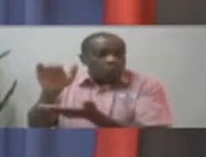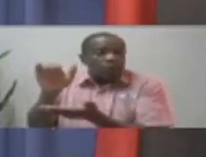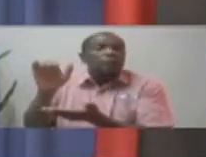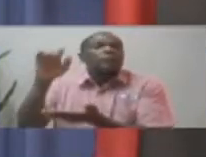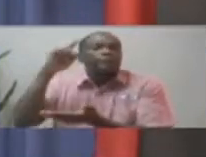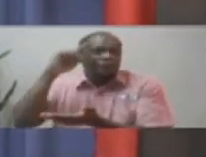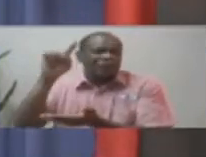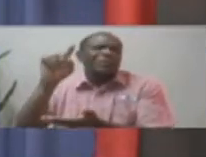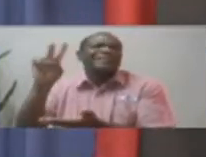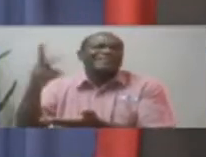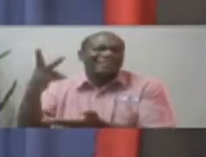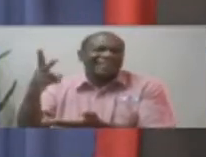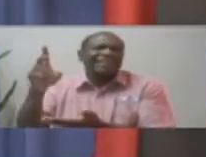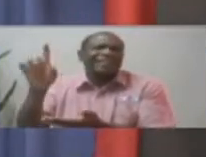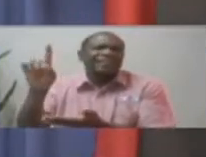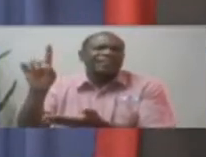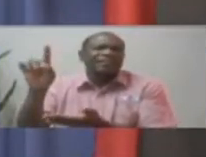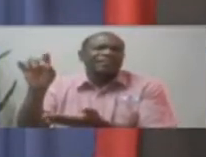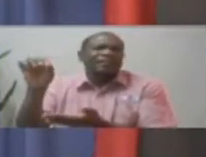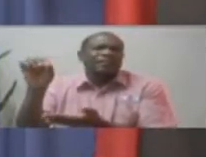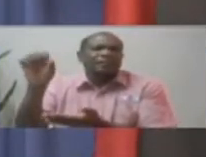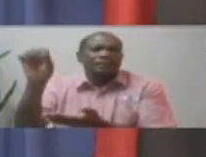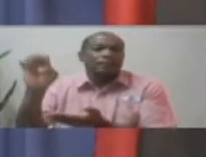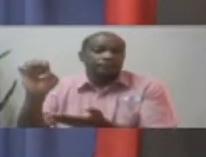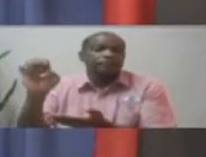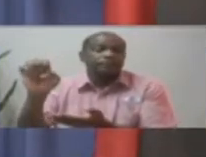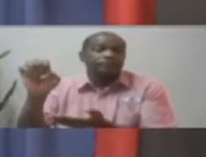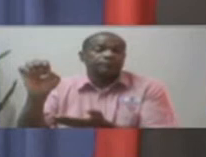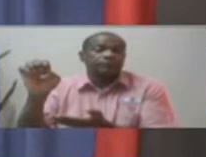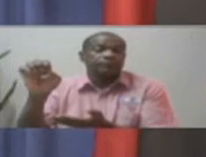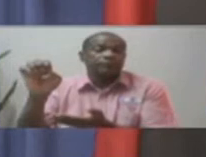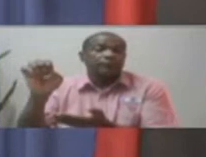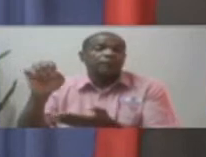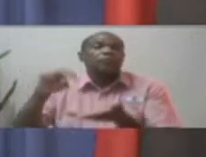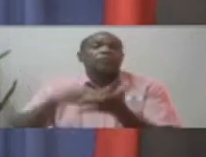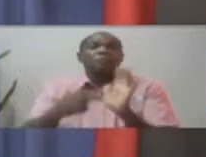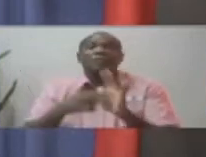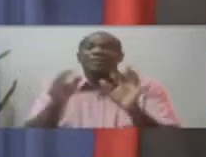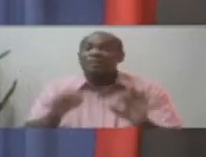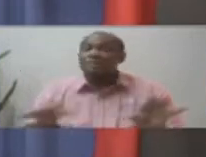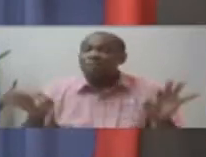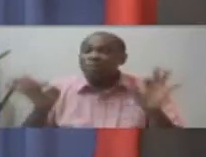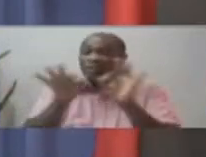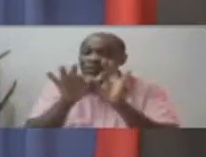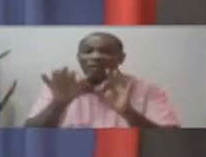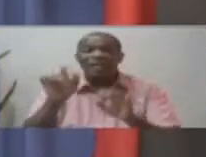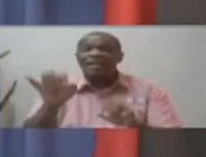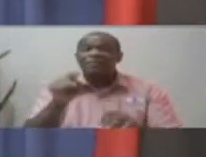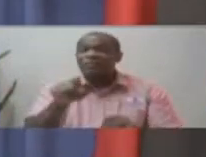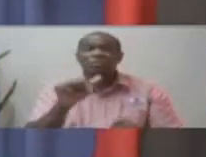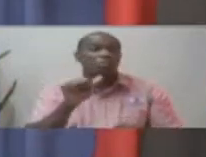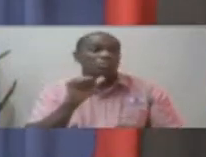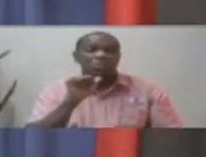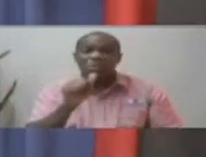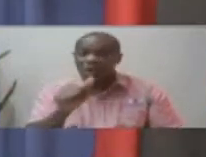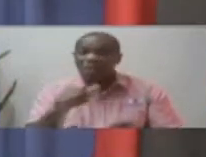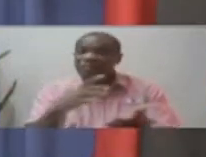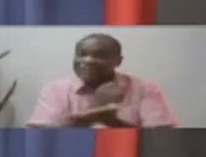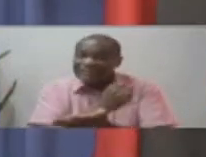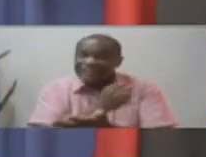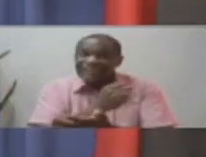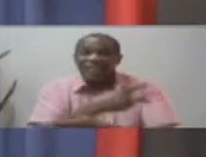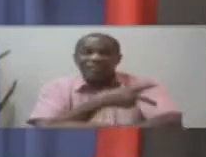persons actually vaccinated. So it's important for persons who have not been vaccinated to date to listen to what the Minister has